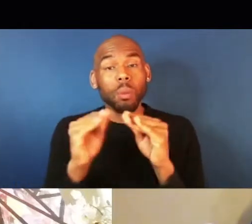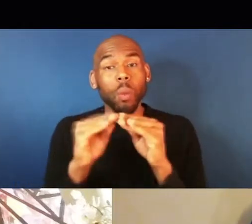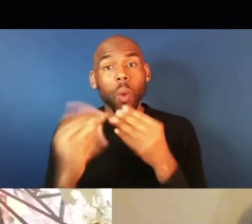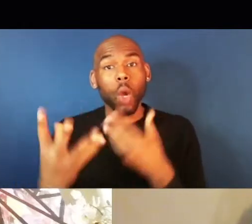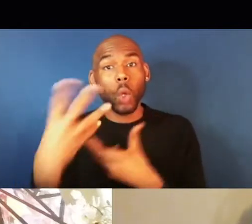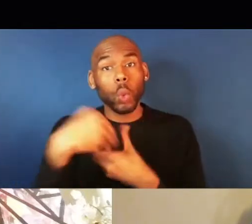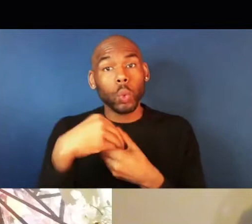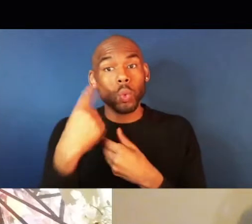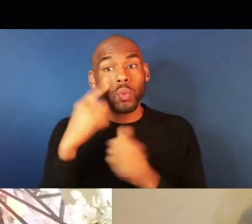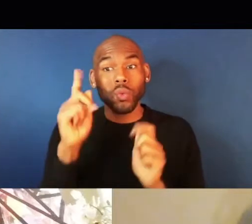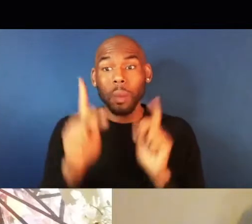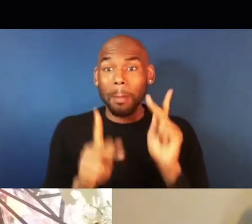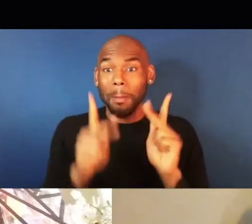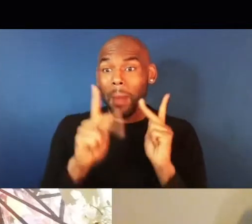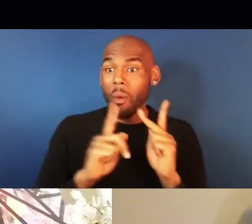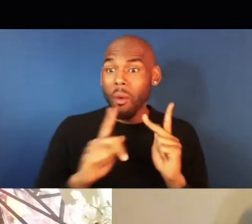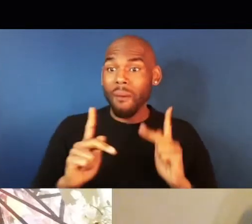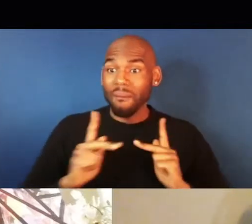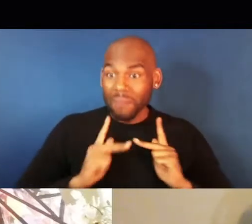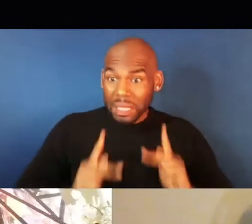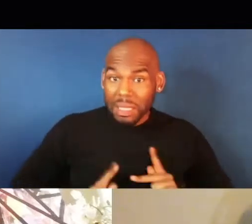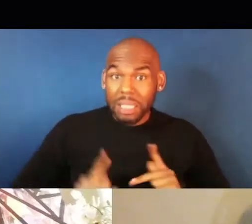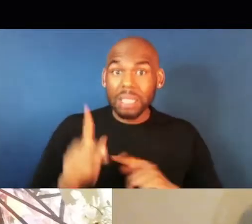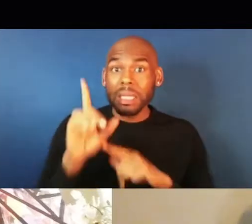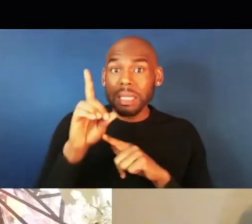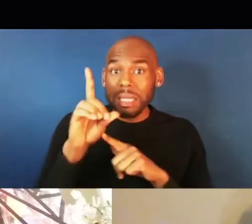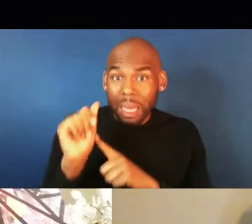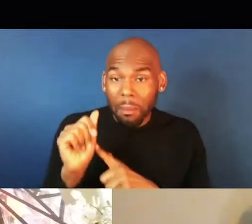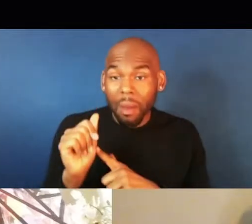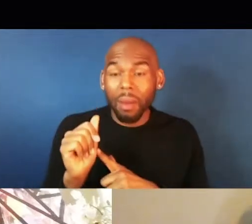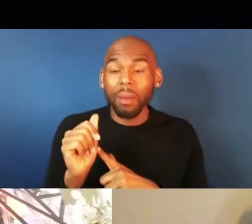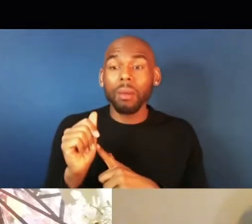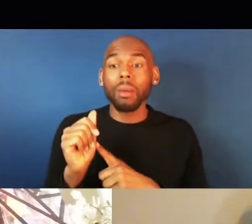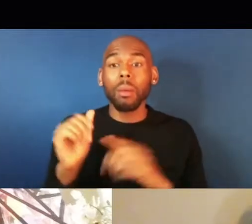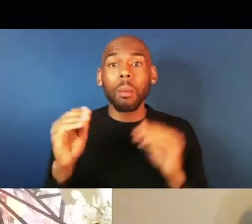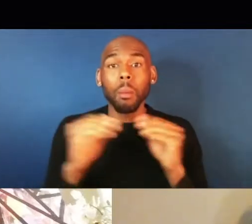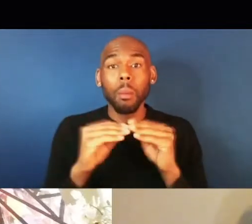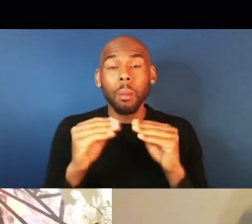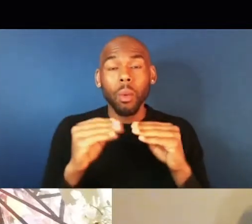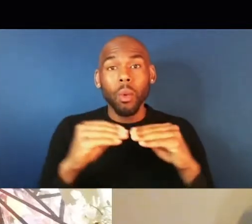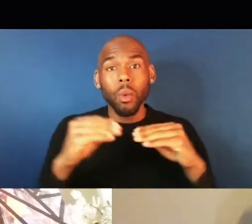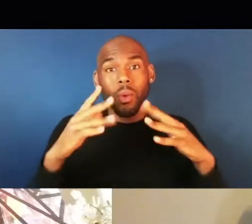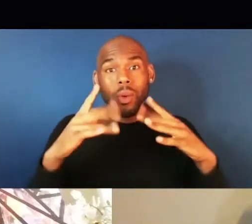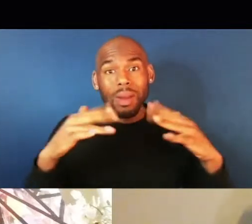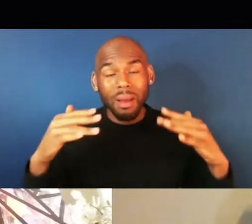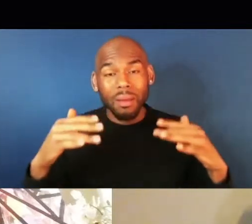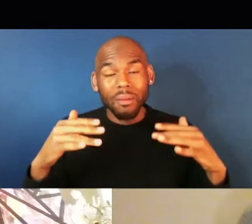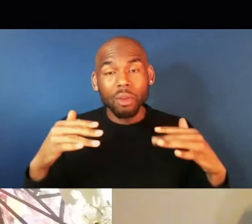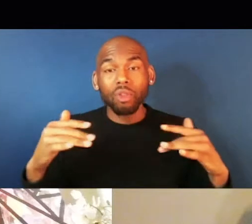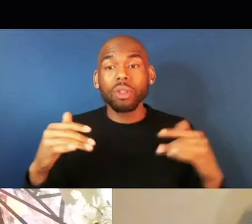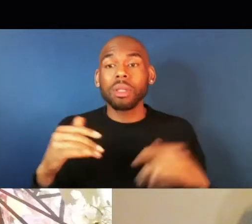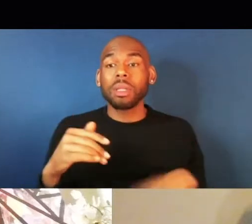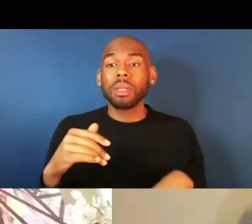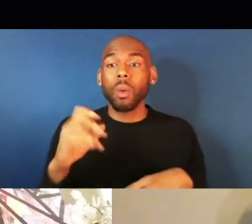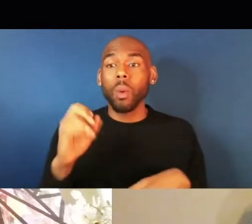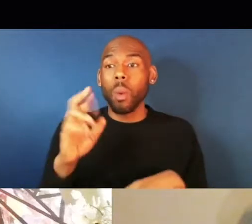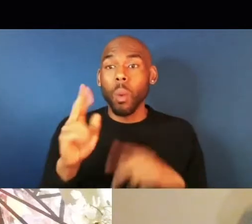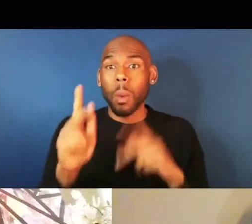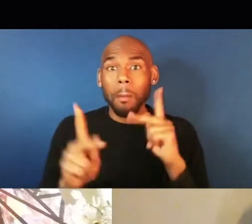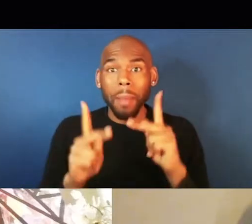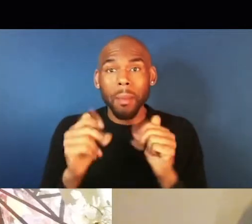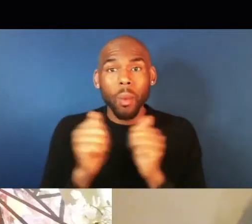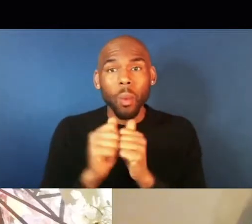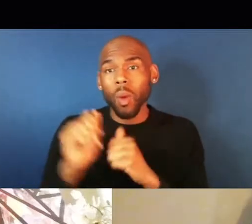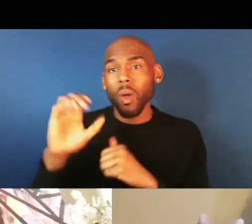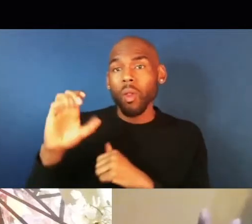inclusive for people who are physically disabled, neurodivergent, and chronically ill? Because